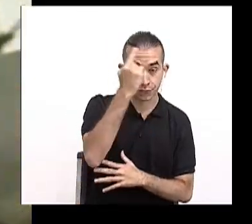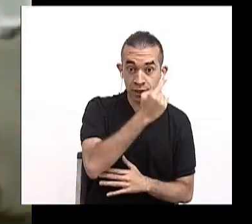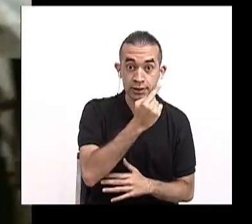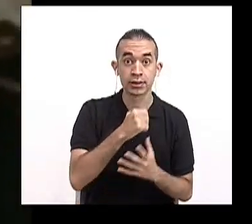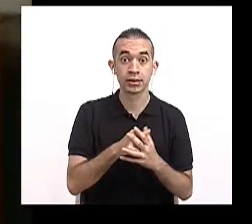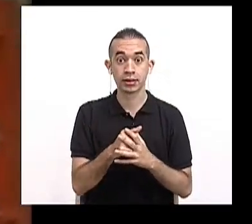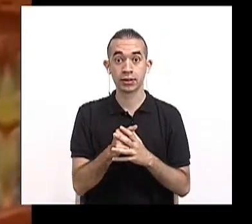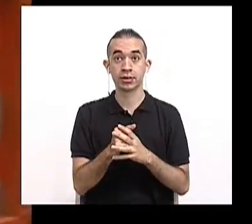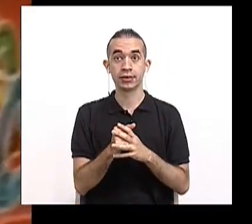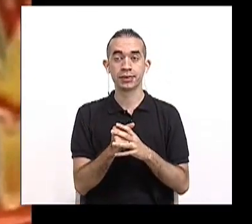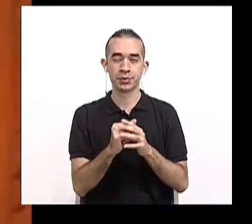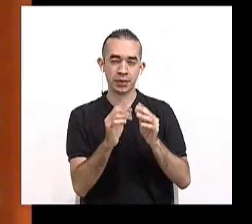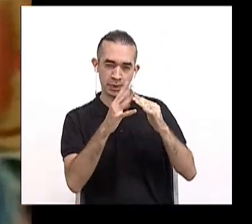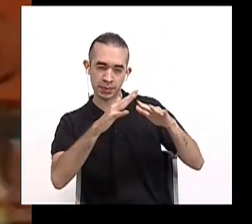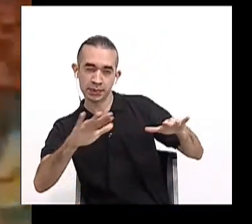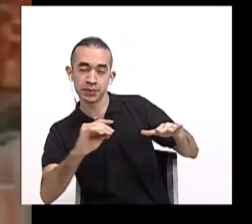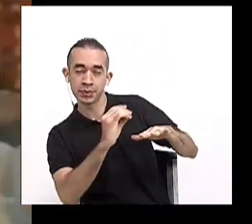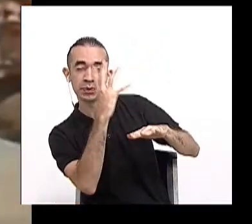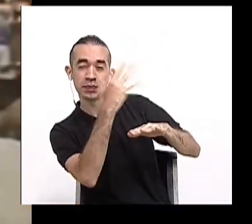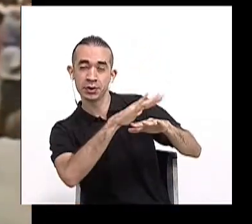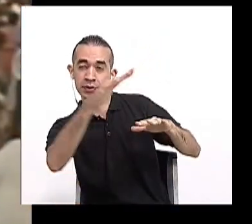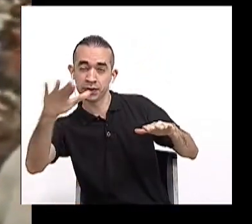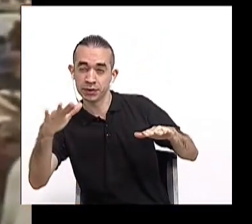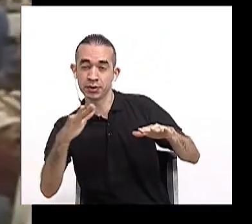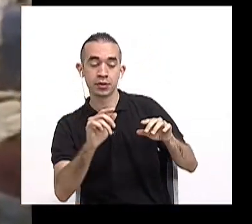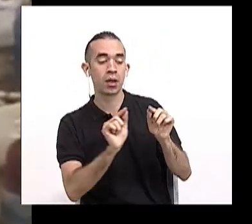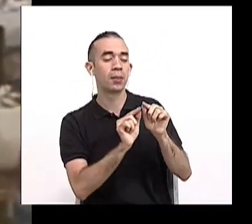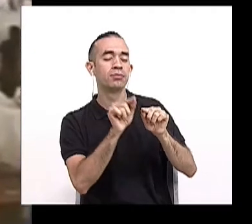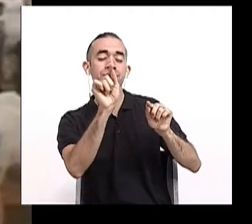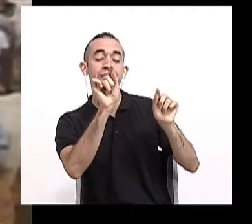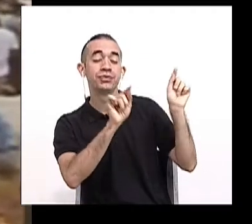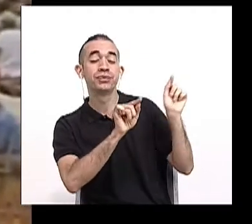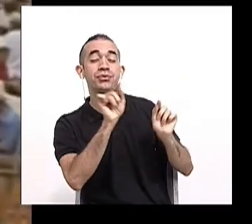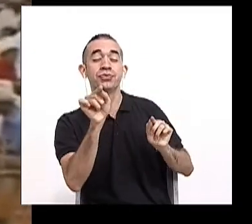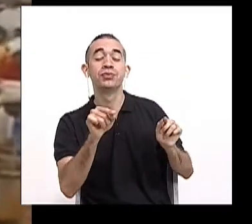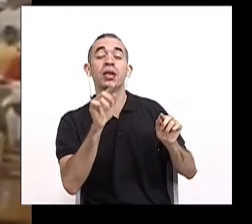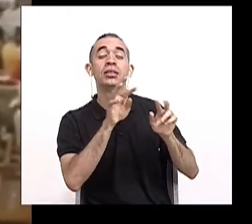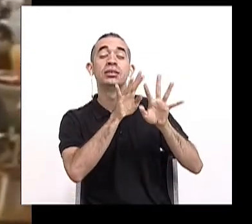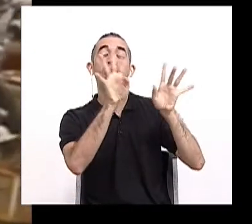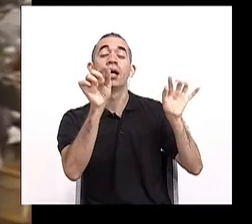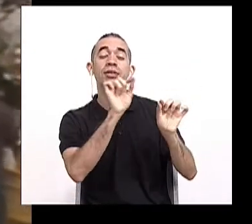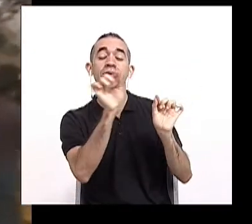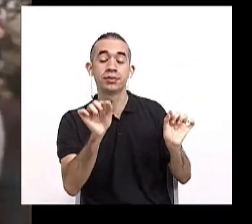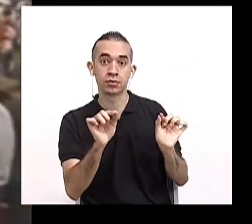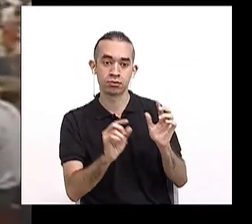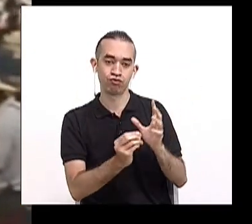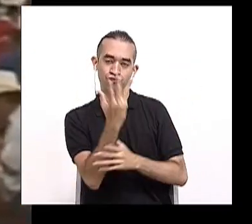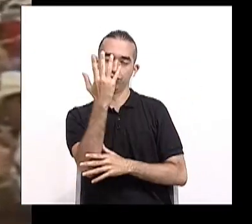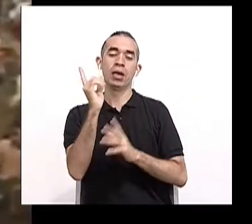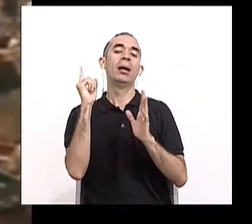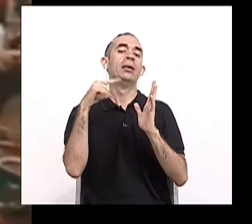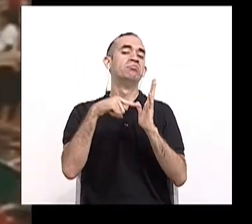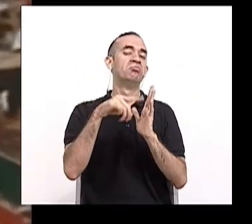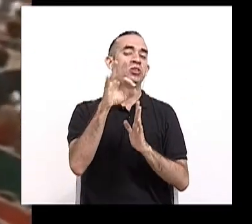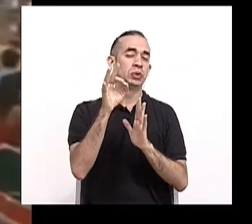driver's origin by the painted patterns on the wheels. By the beginning of the 20th